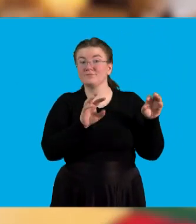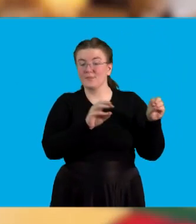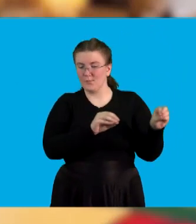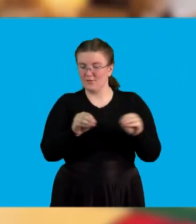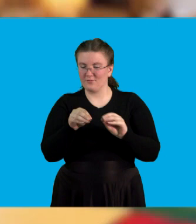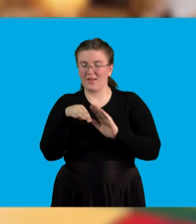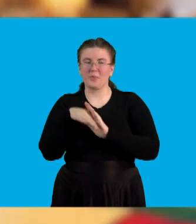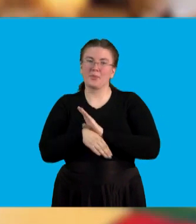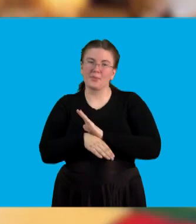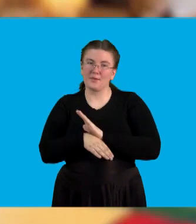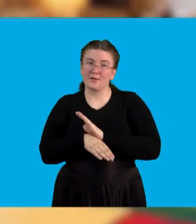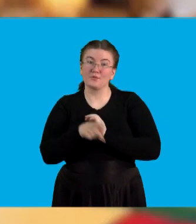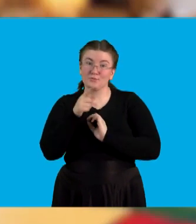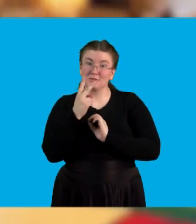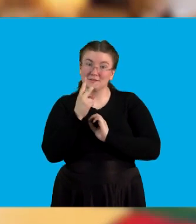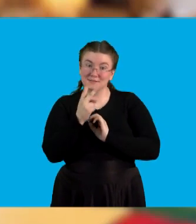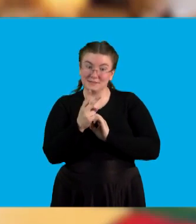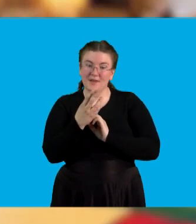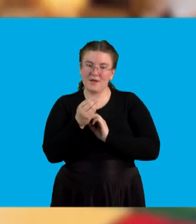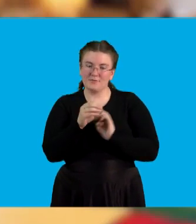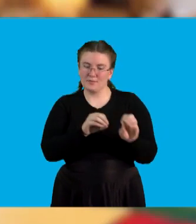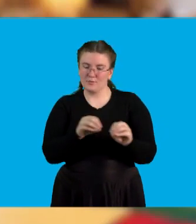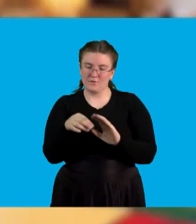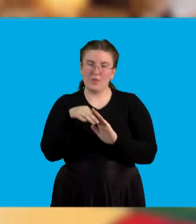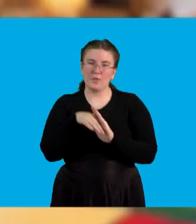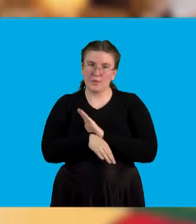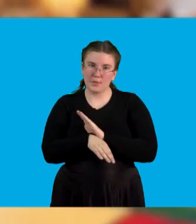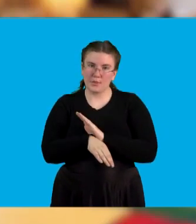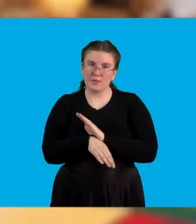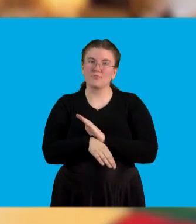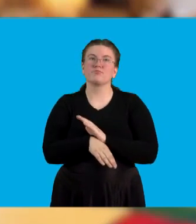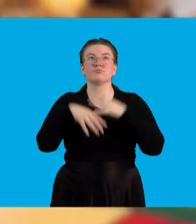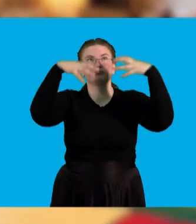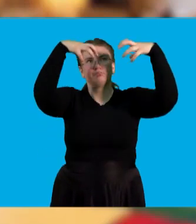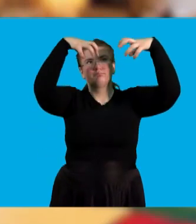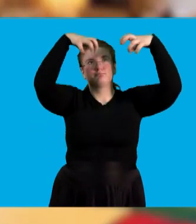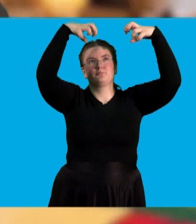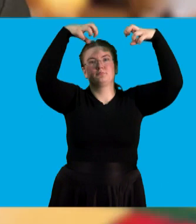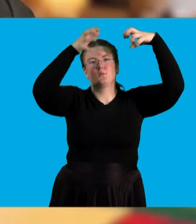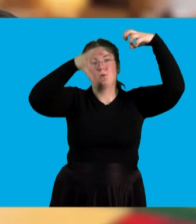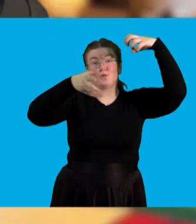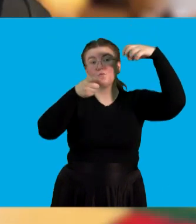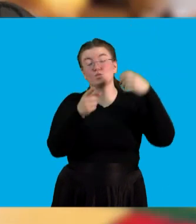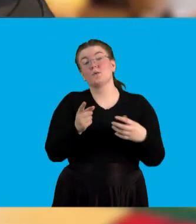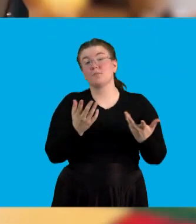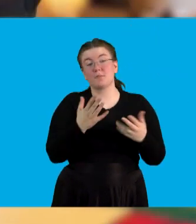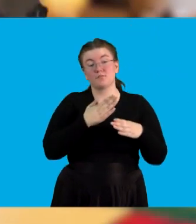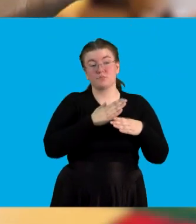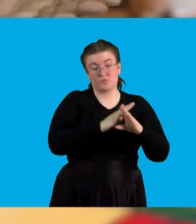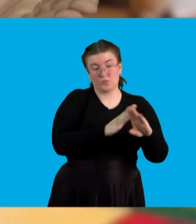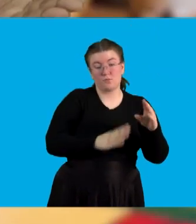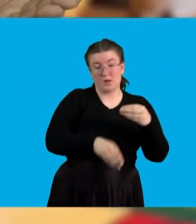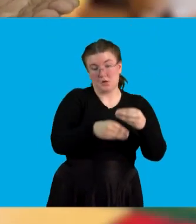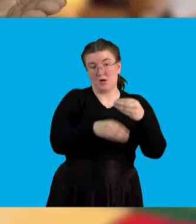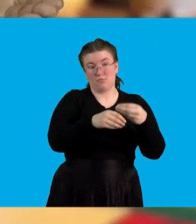So for you to be able to see that there's less current, the brightness is going to decrease. So the more resistors or the more light bulbs you